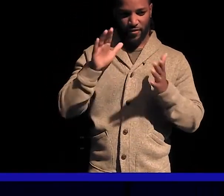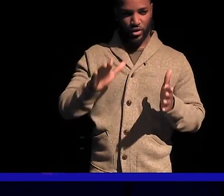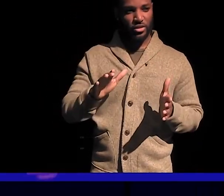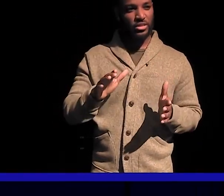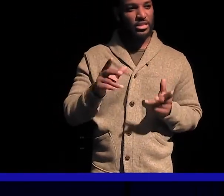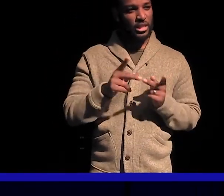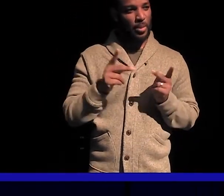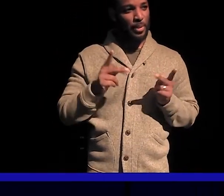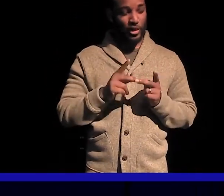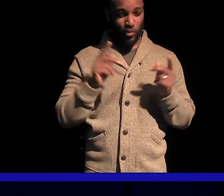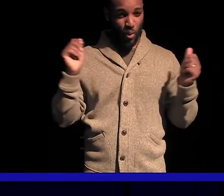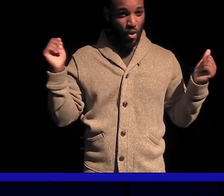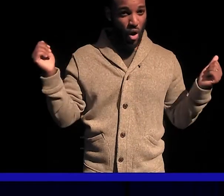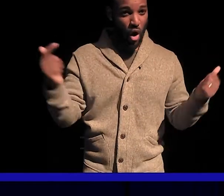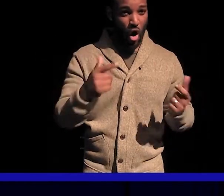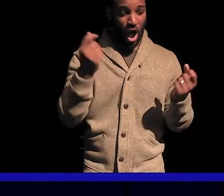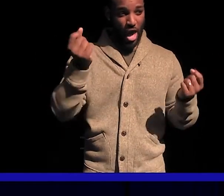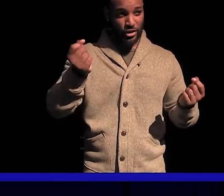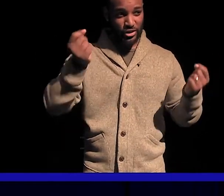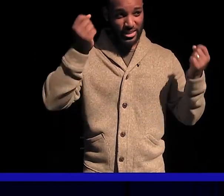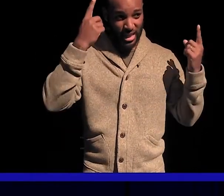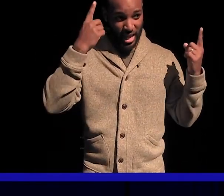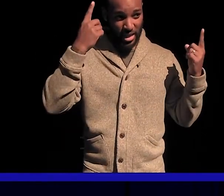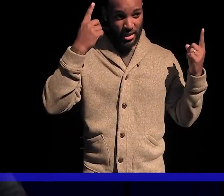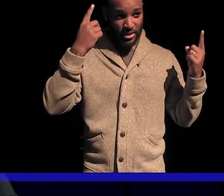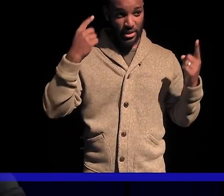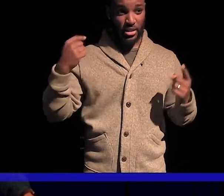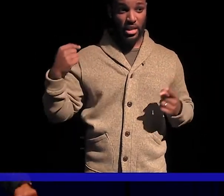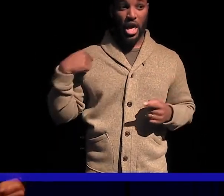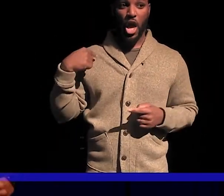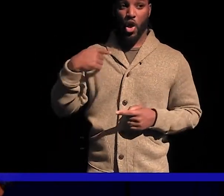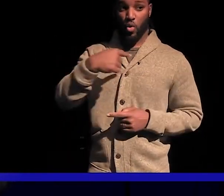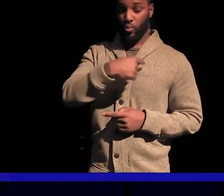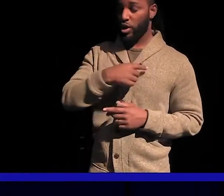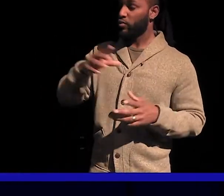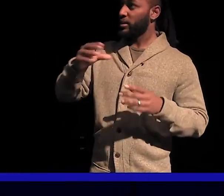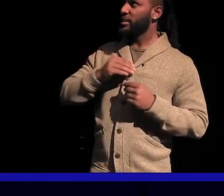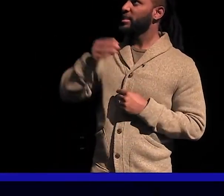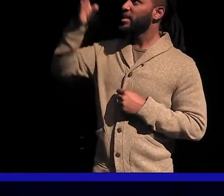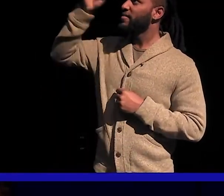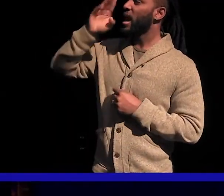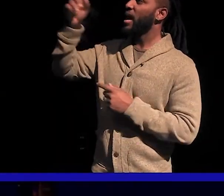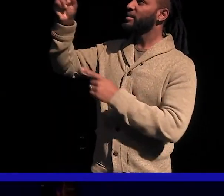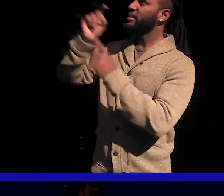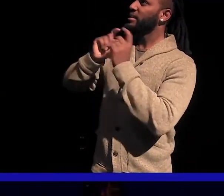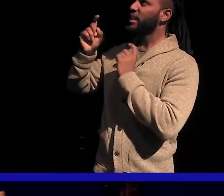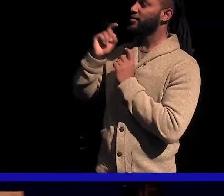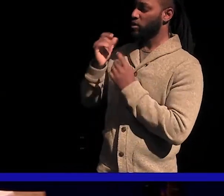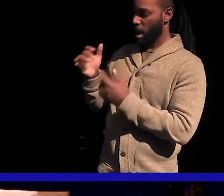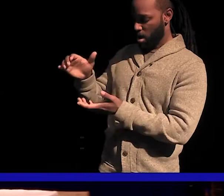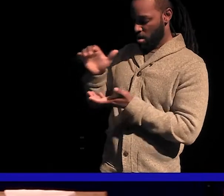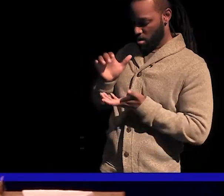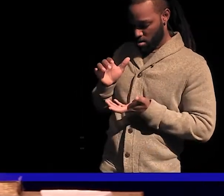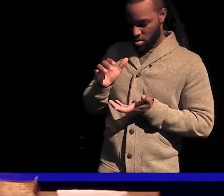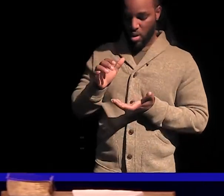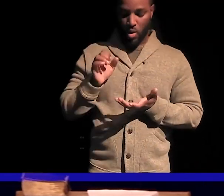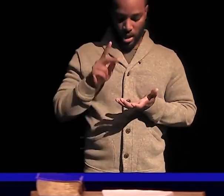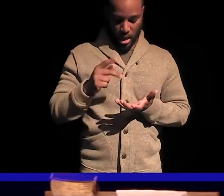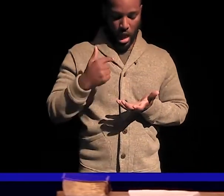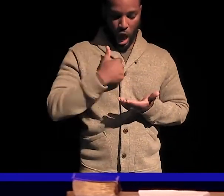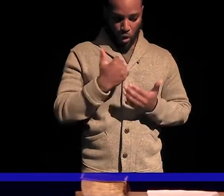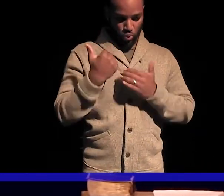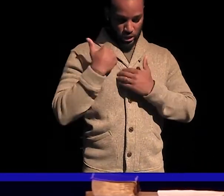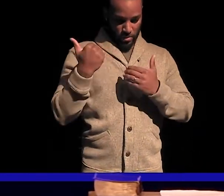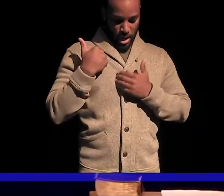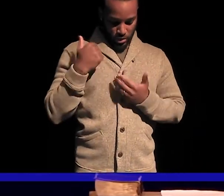are all understanding that we have all received gifts from God, that we are responsible for the exercise